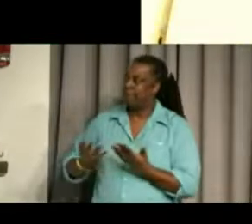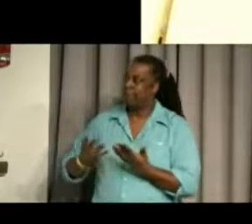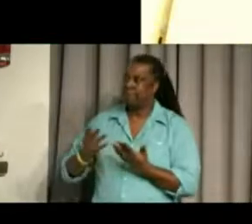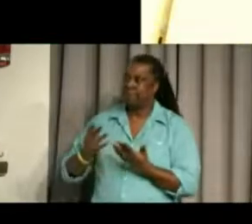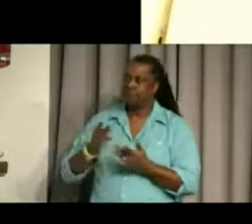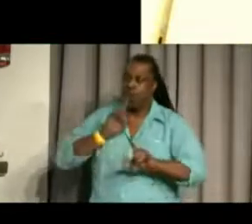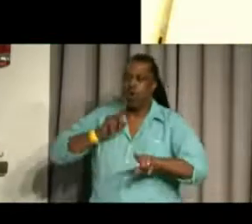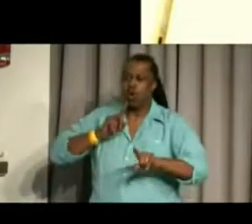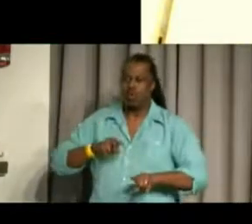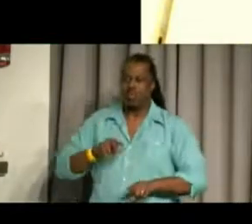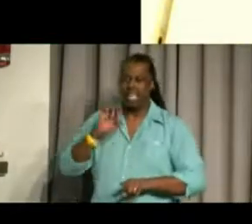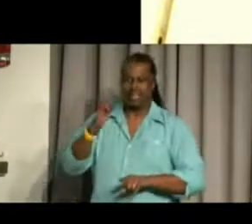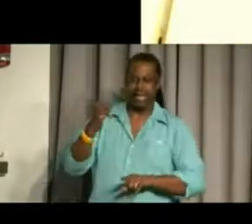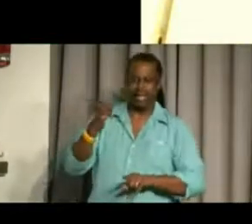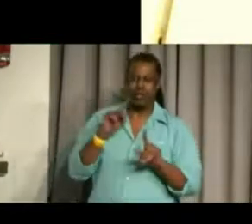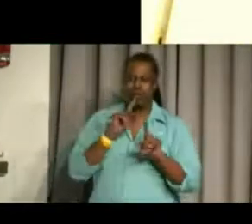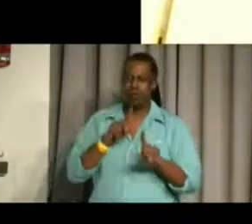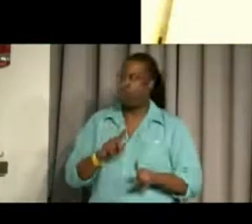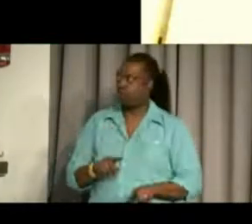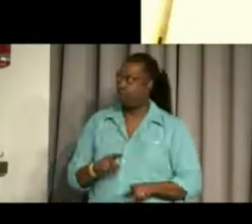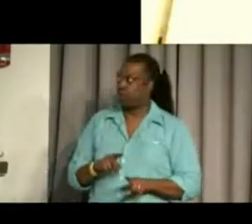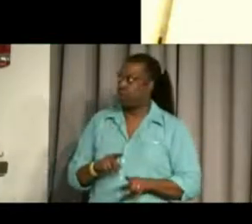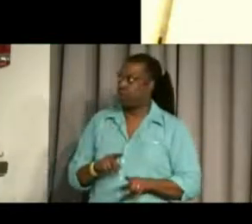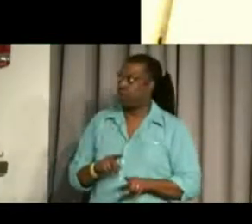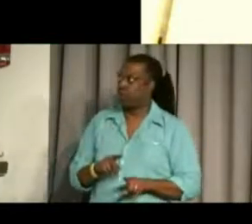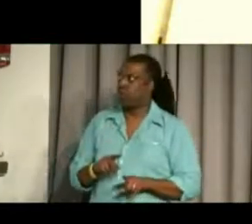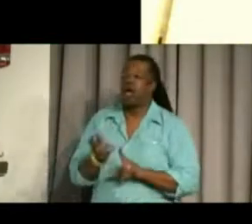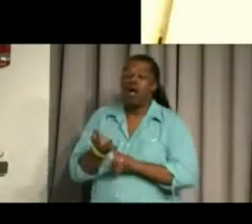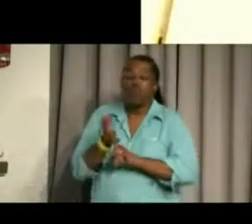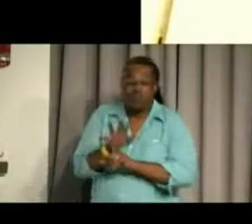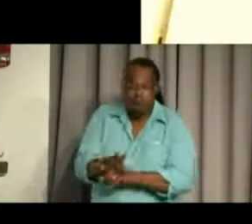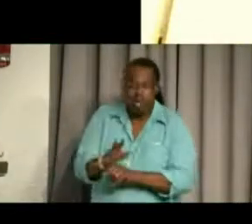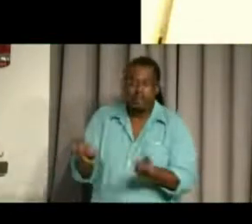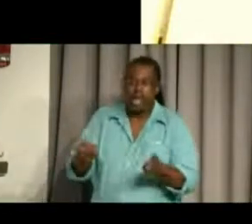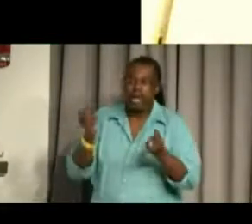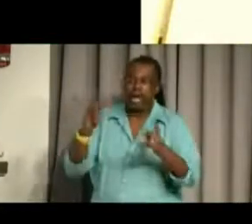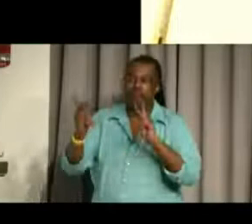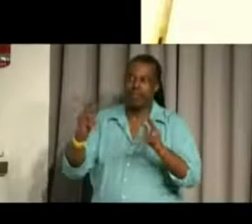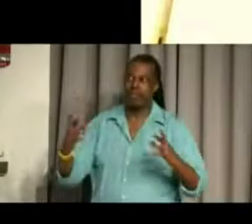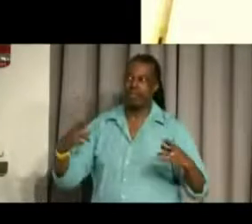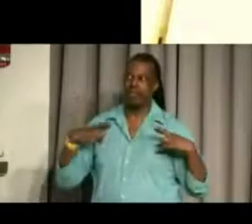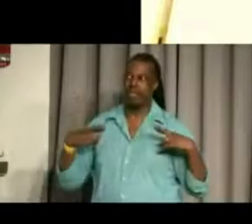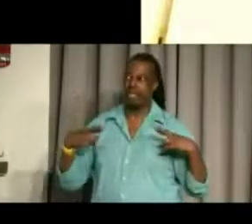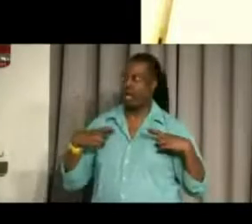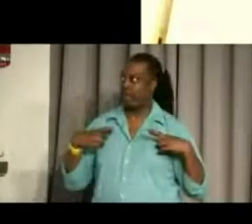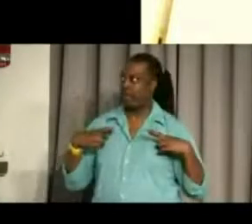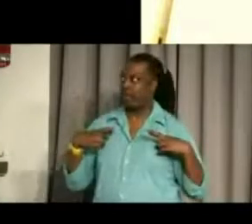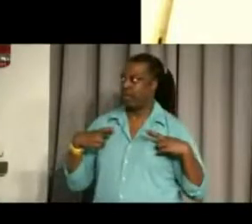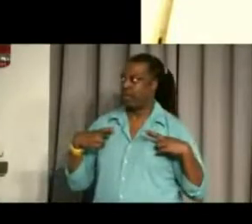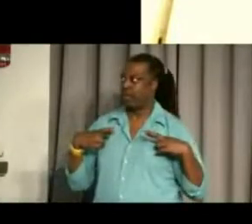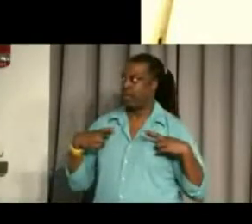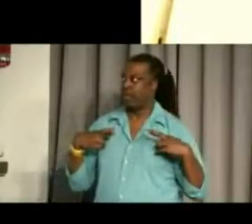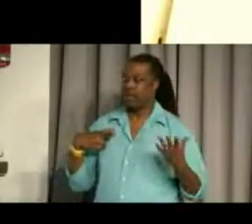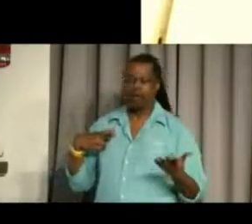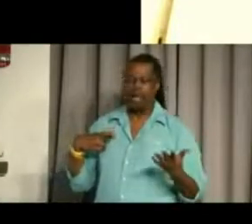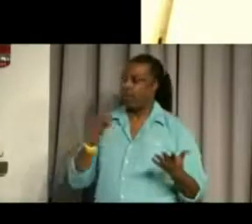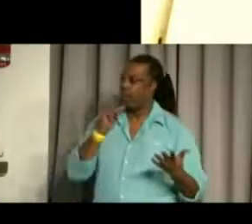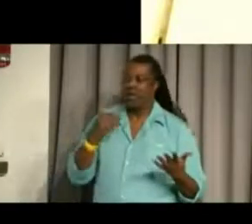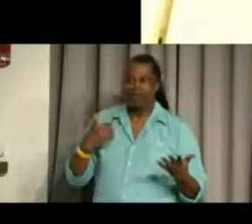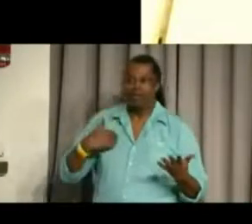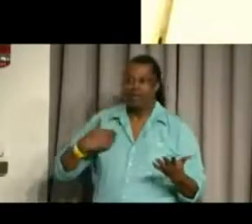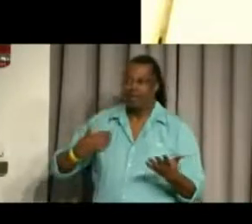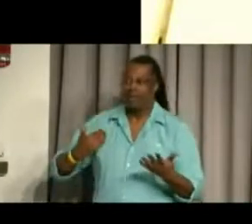executive orders, forced a lot of people into retirement and we did not have even the staff at the